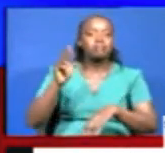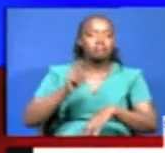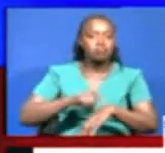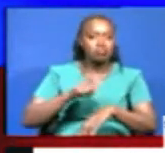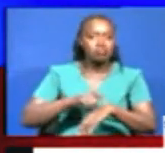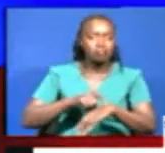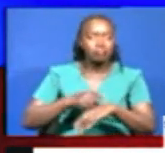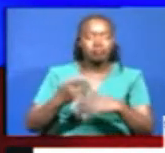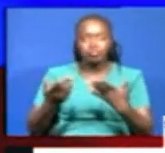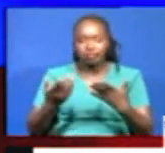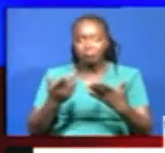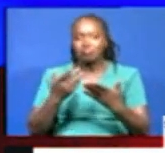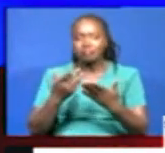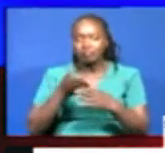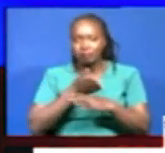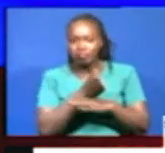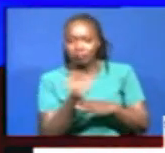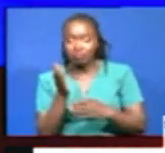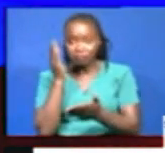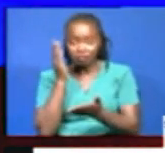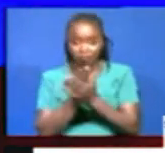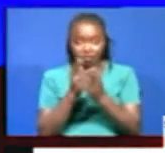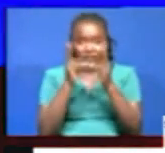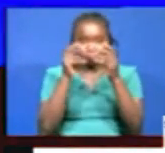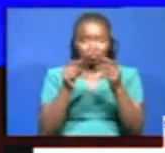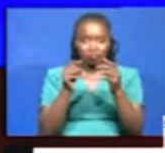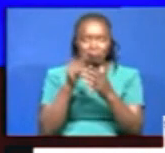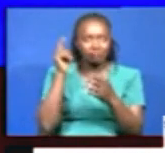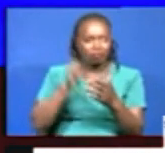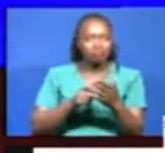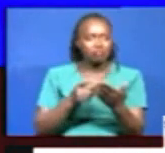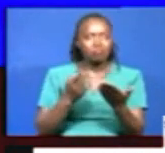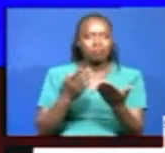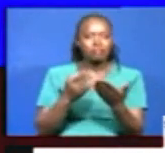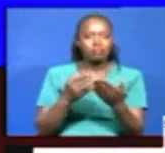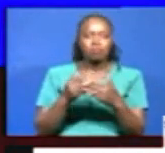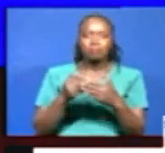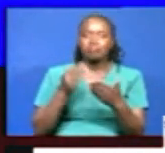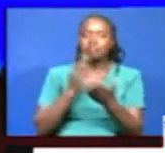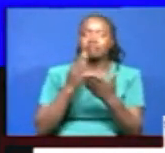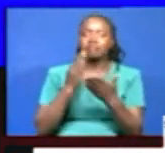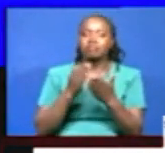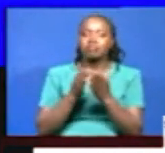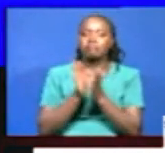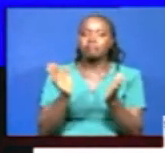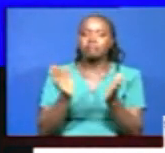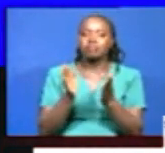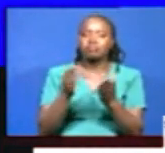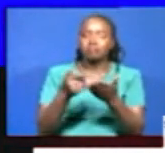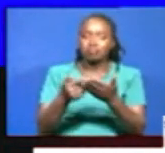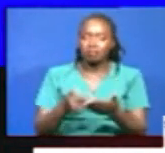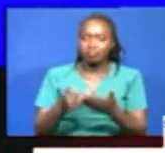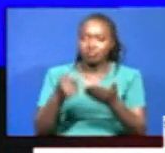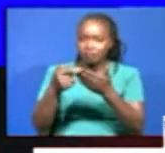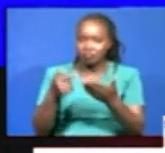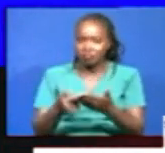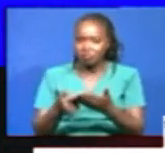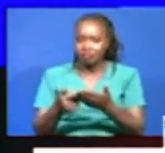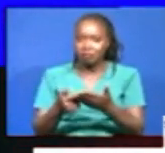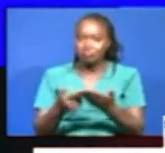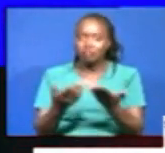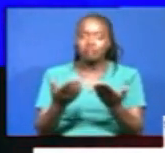around the real issues, and we must break out of the open-ended, process-focused discussions we are trapped